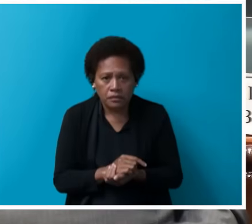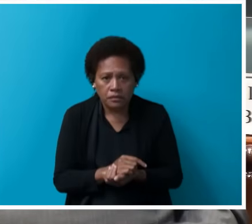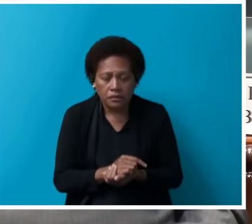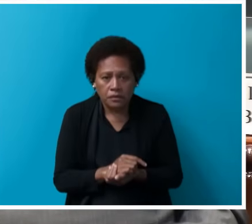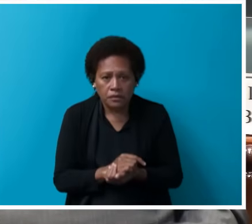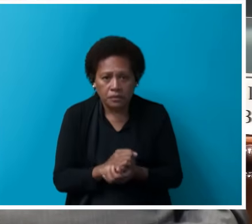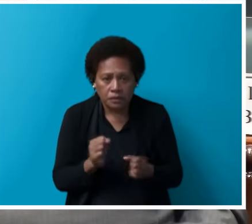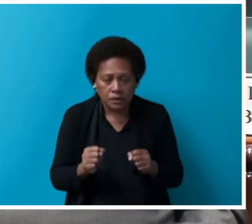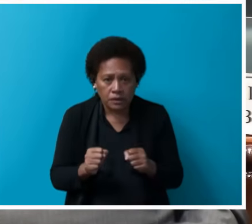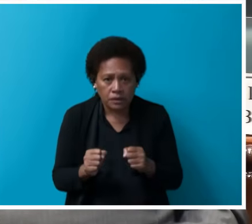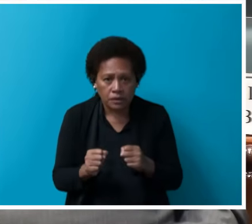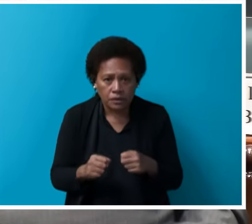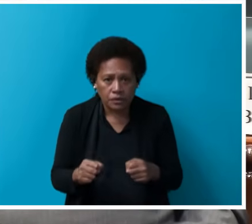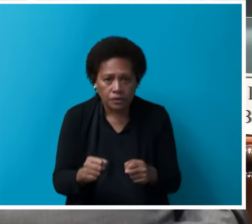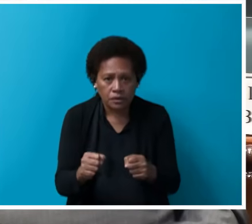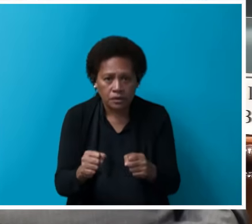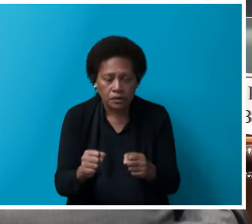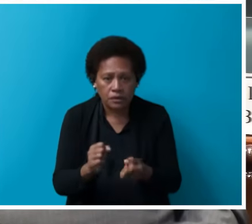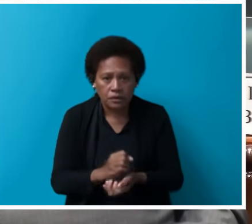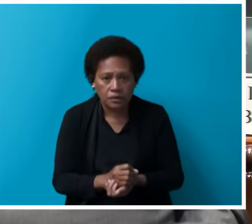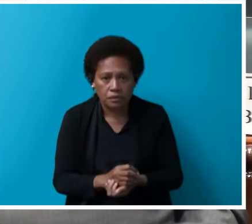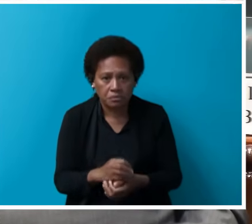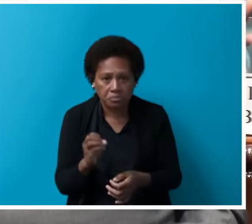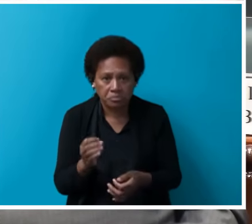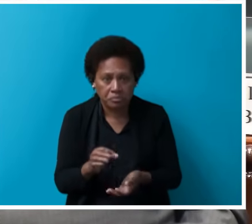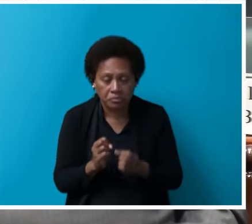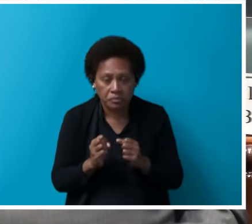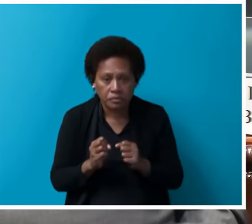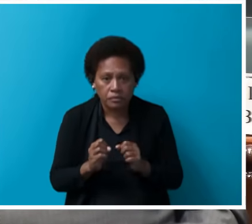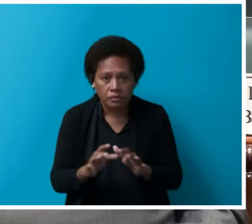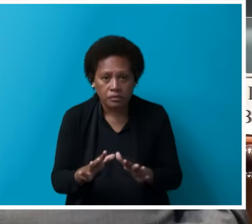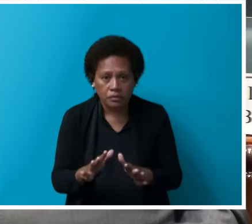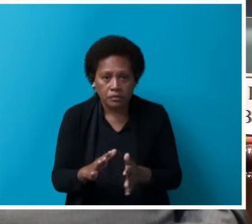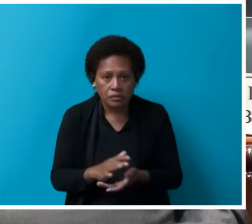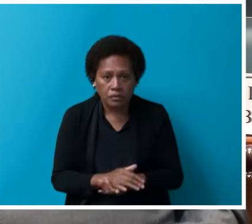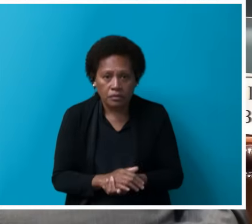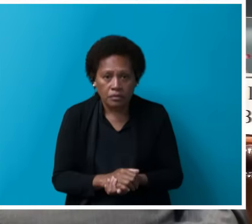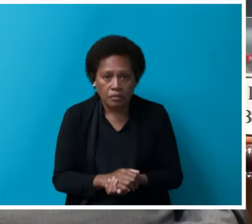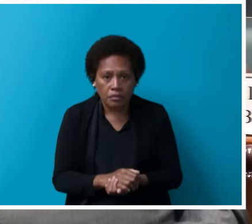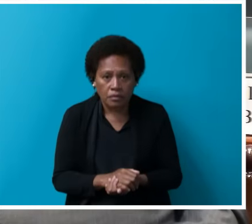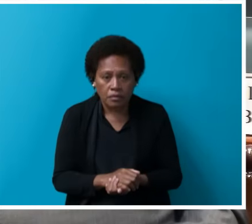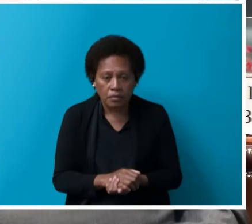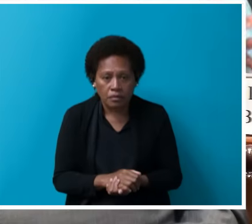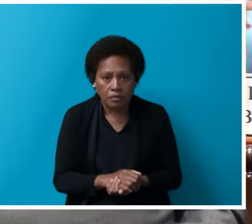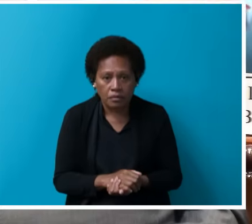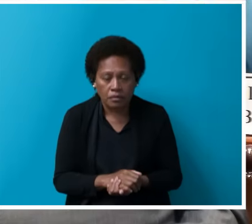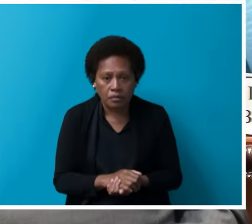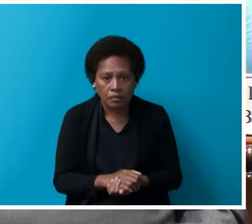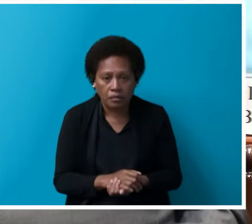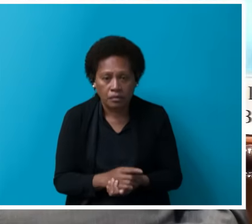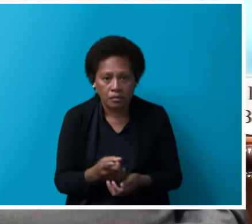statistics that completely dispels the exaggeration,